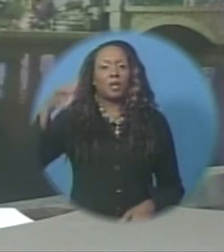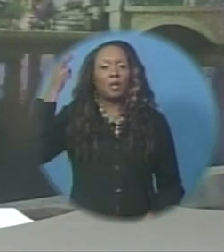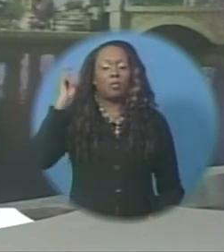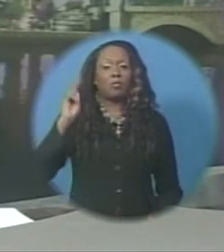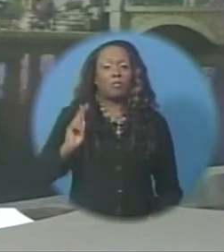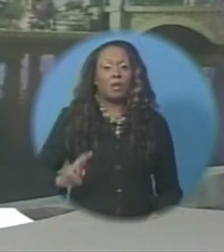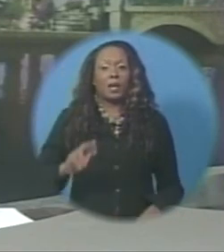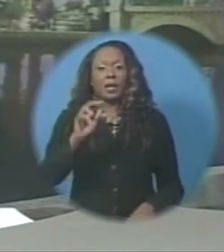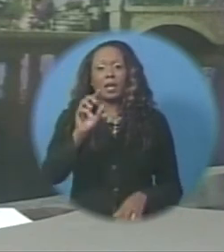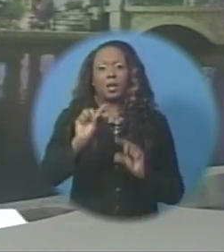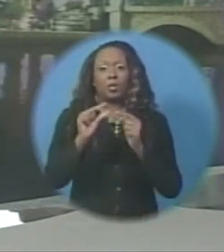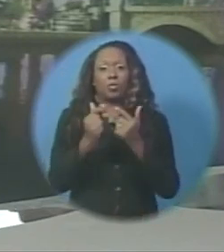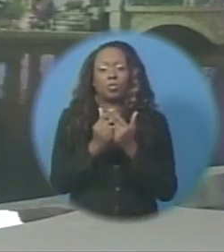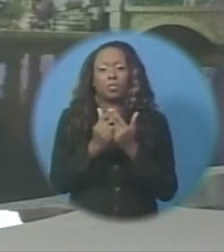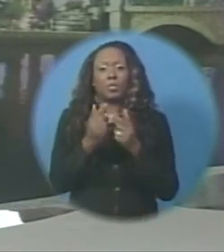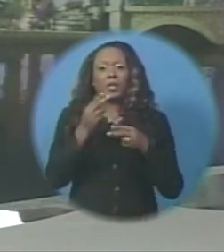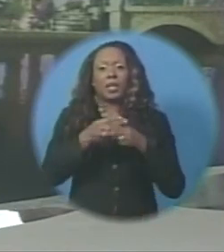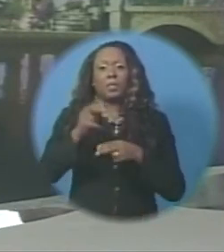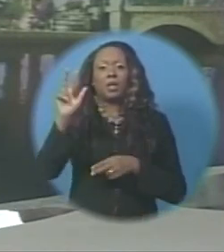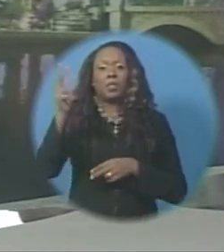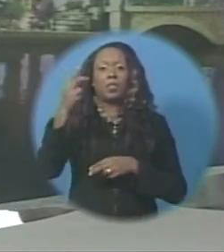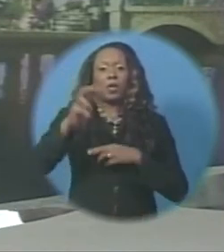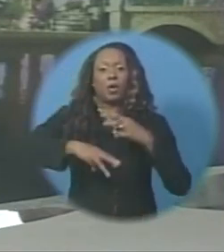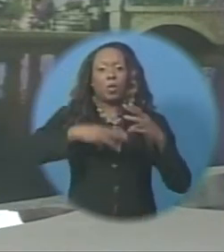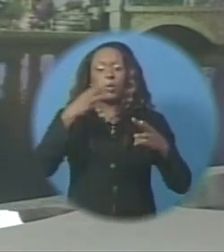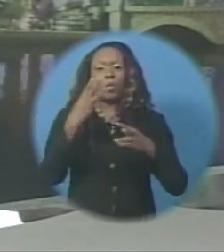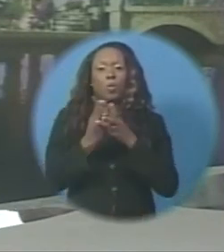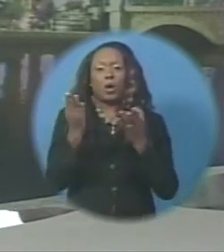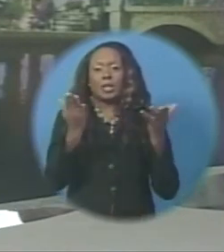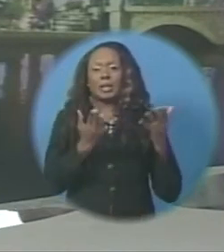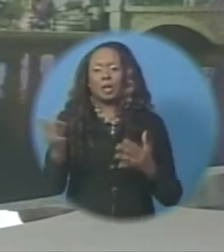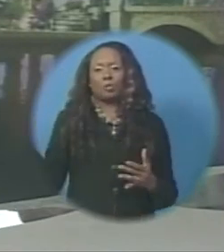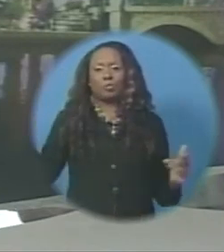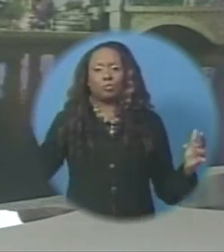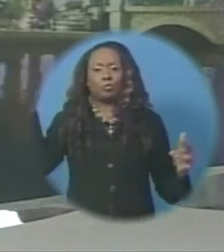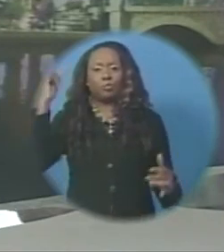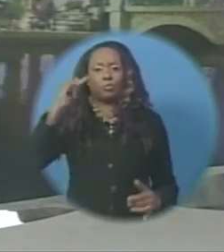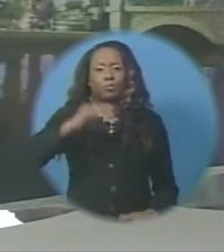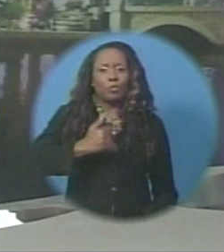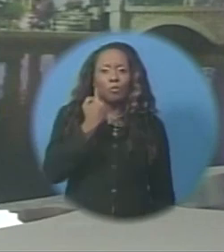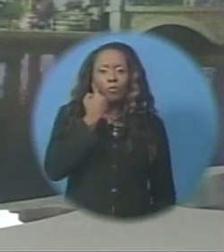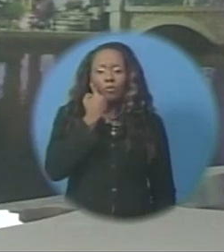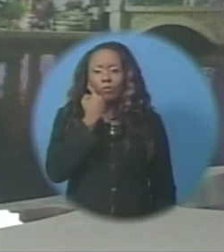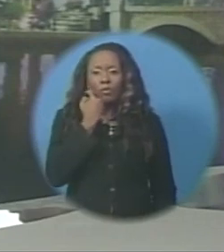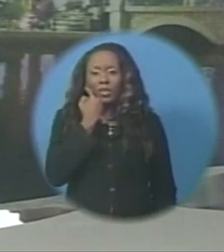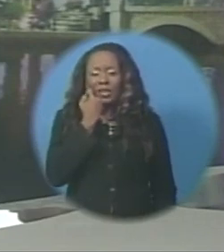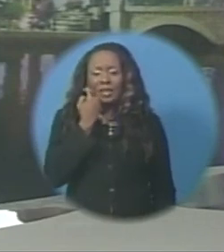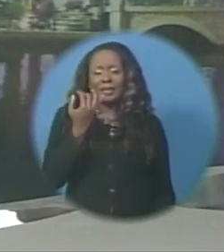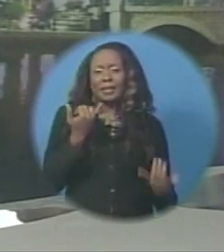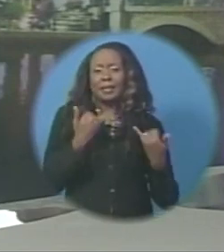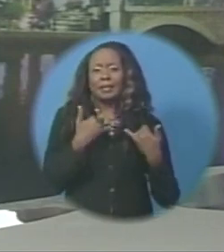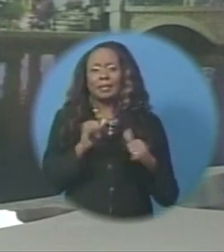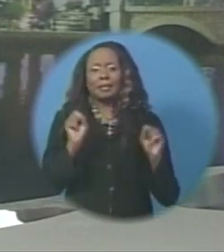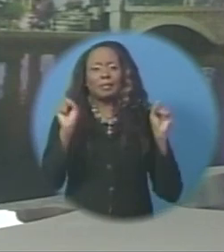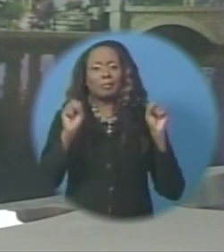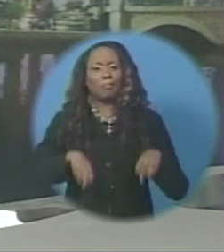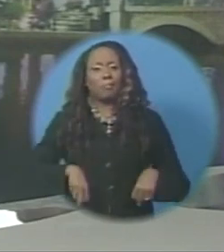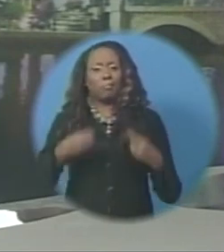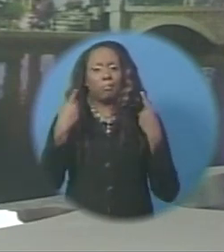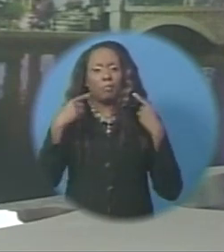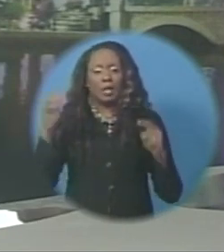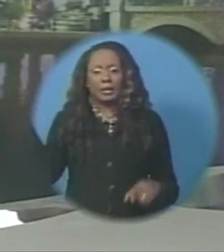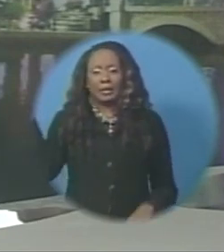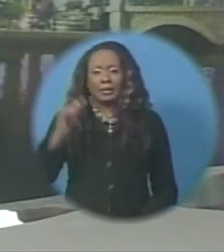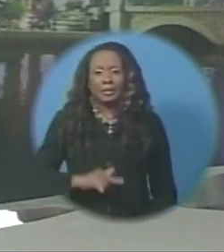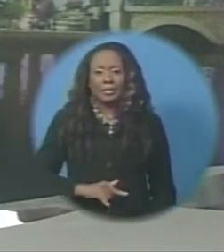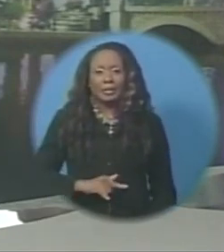One of the oldest reggae bands is in Barbados. Third World is on a mission to show Barbadians they're still kicking. The group touched down at the